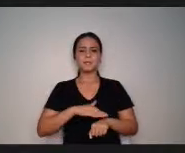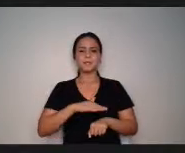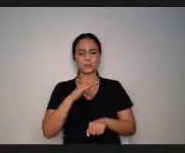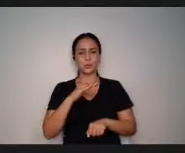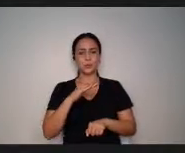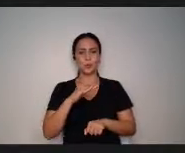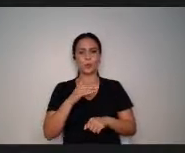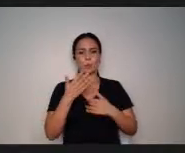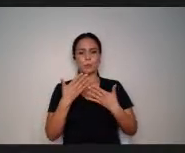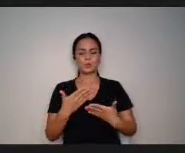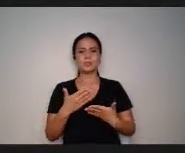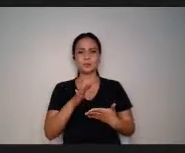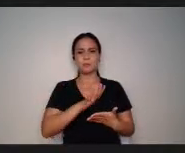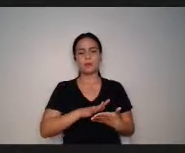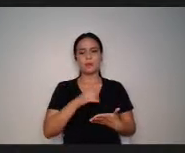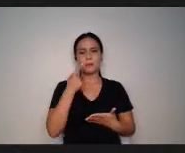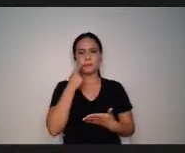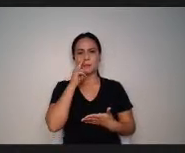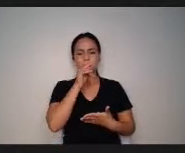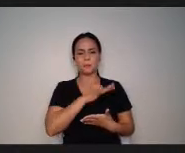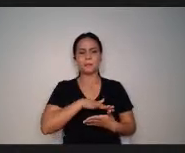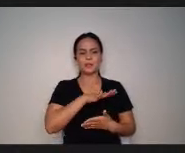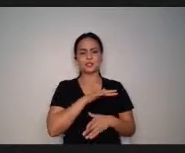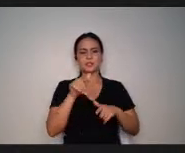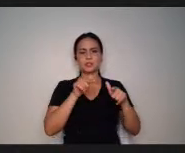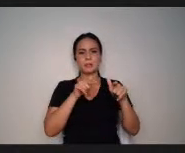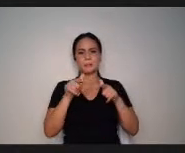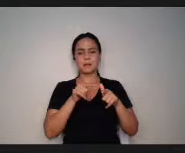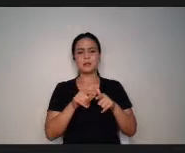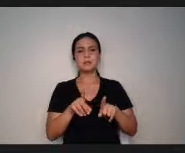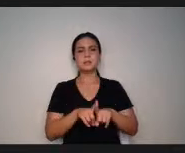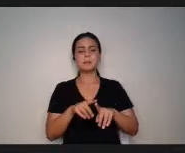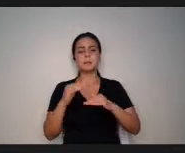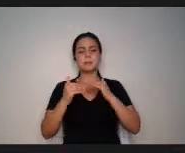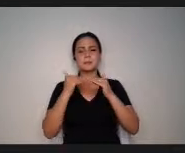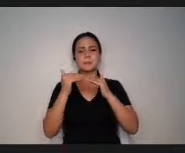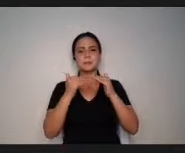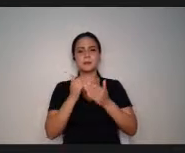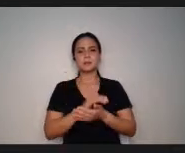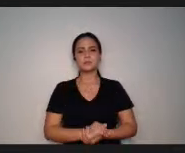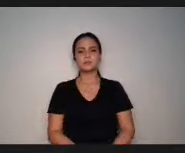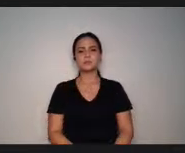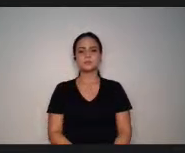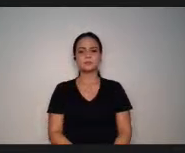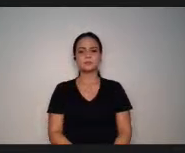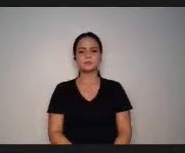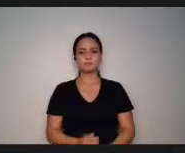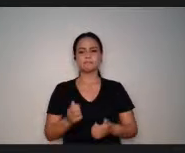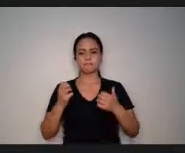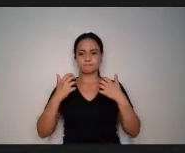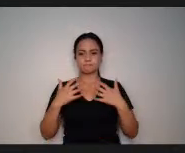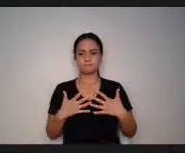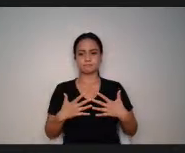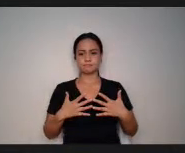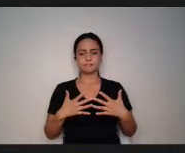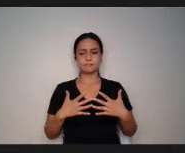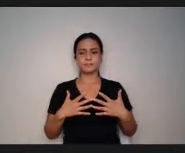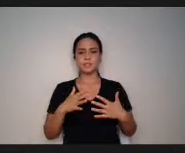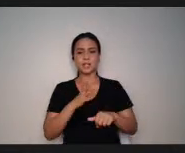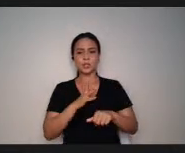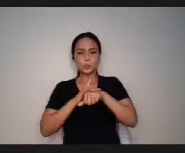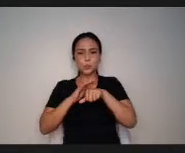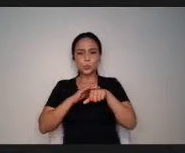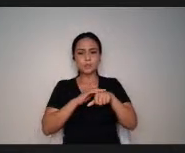does potentially result in ill health. Also, changes in the labor sphere, they mention, are contributing to